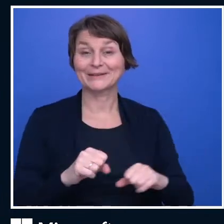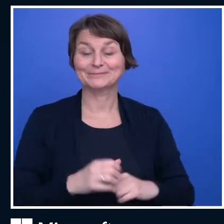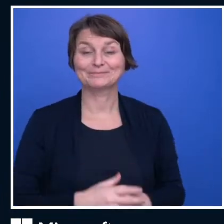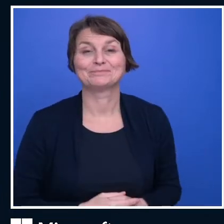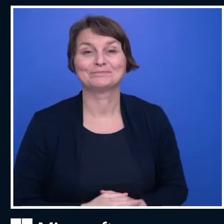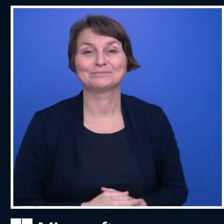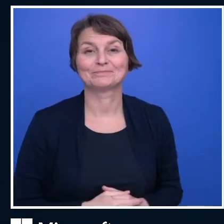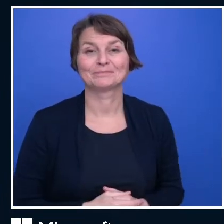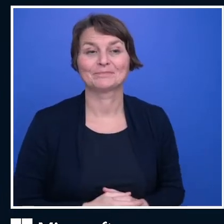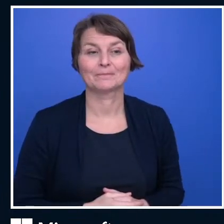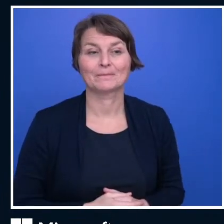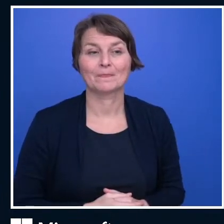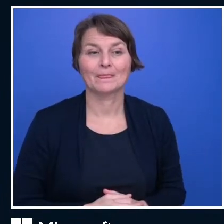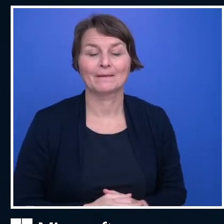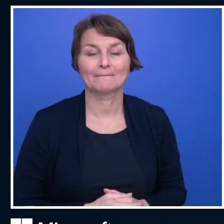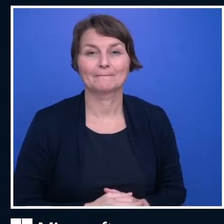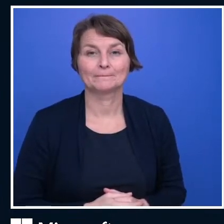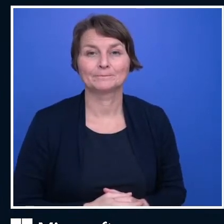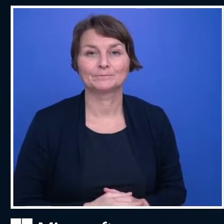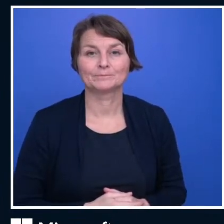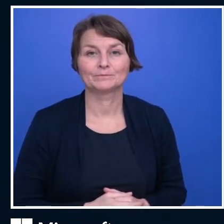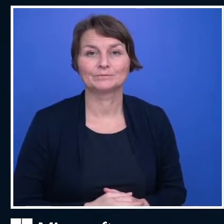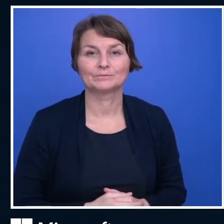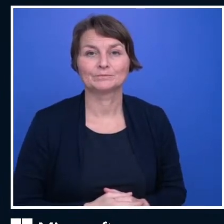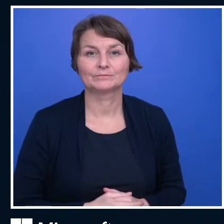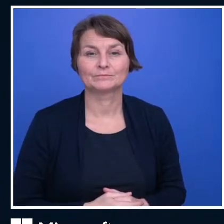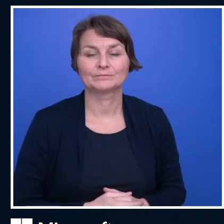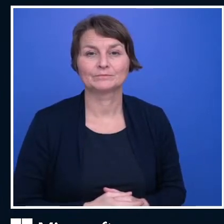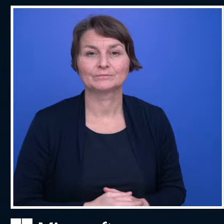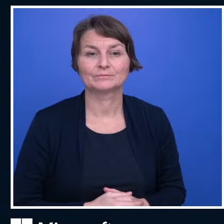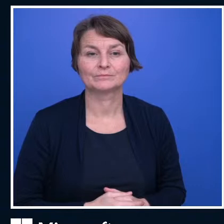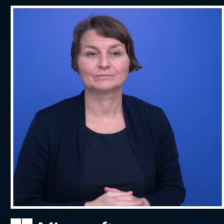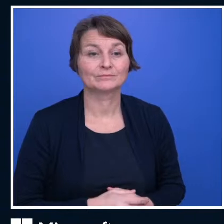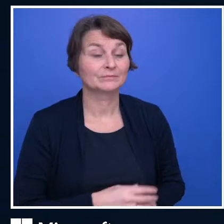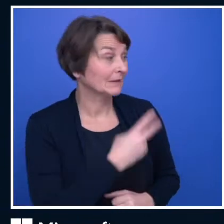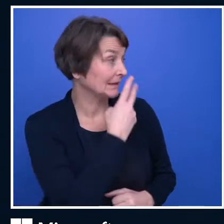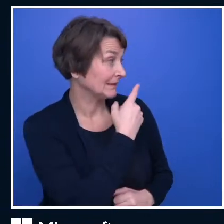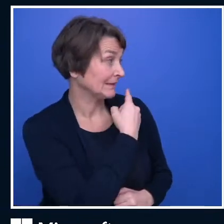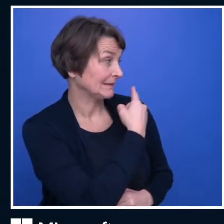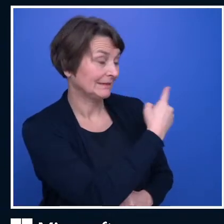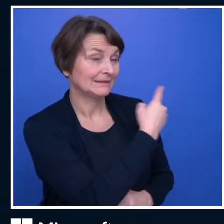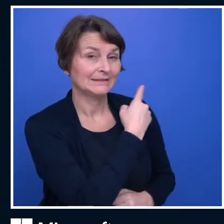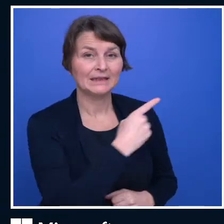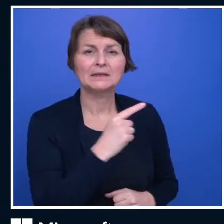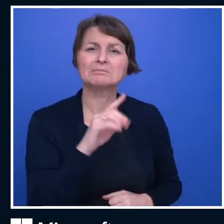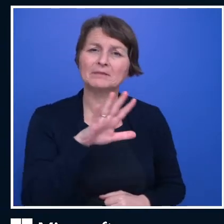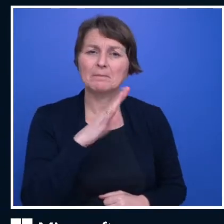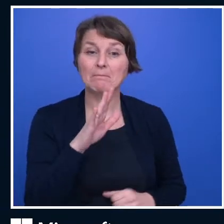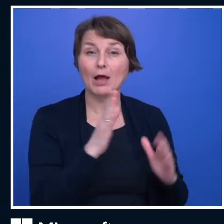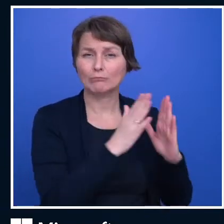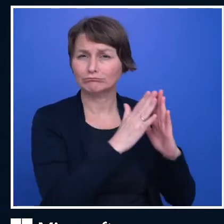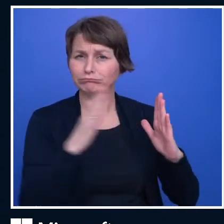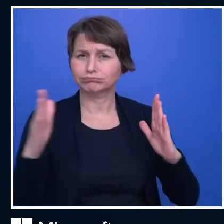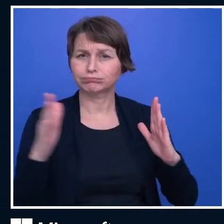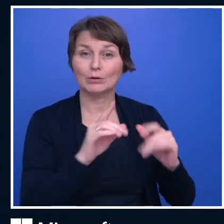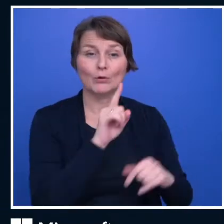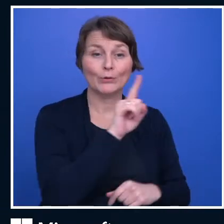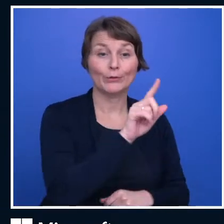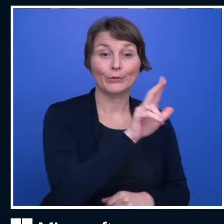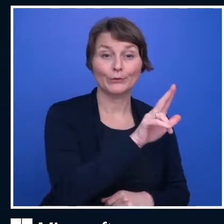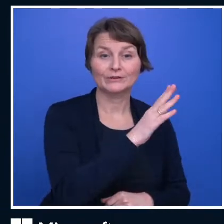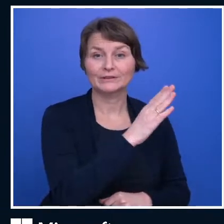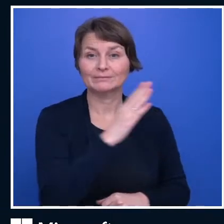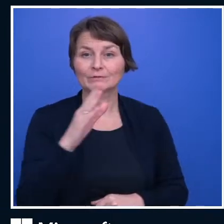the given and the researched out range for the coefficients is about 13 to 40. The number 13